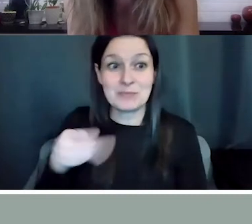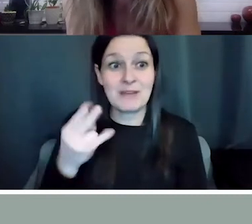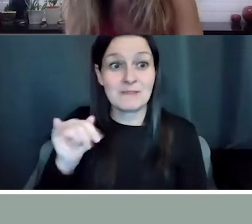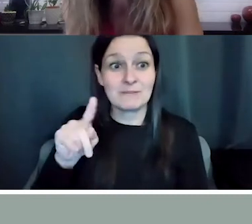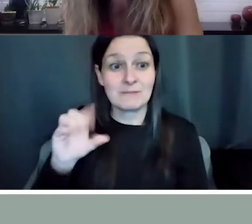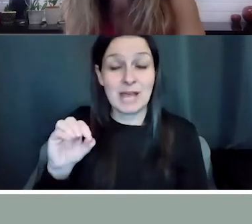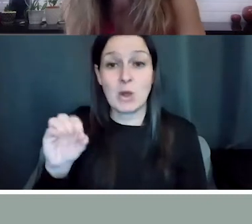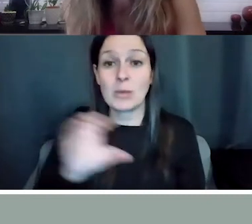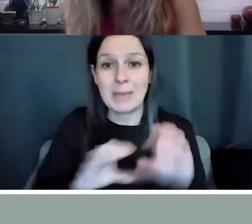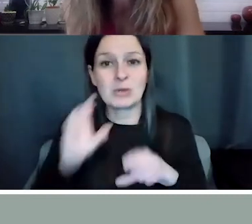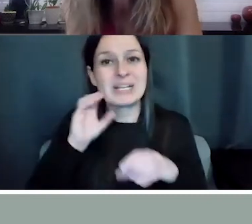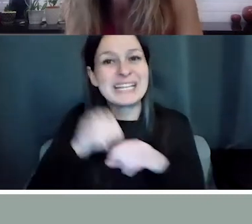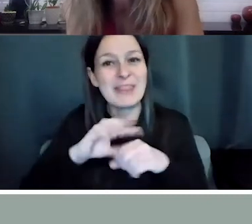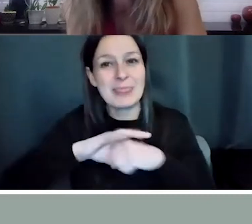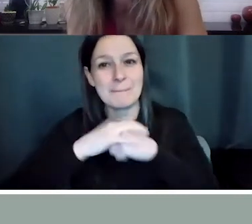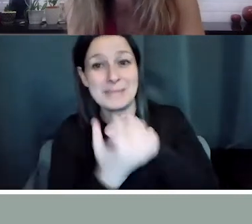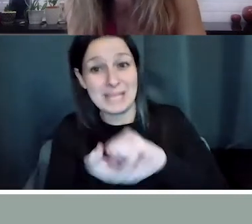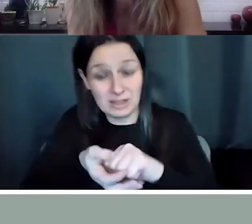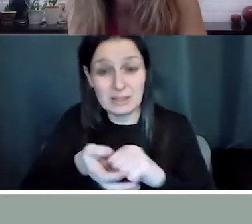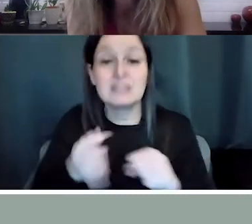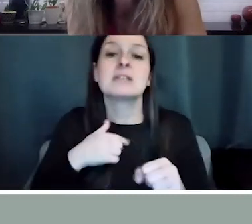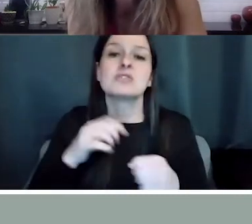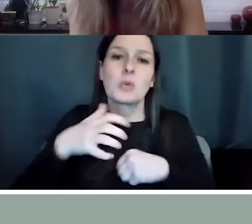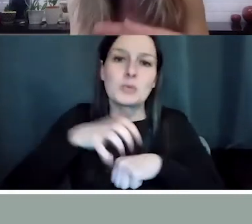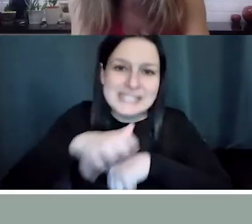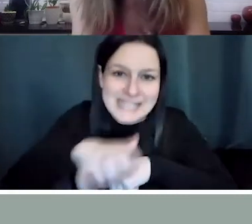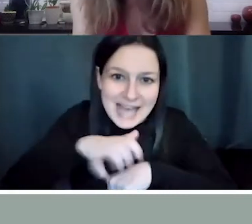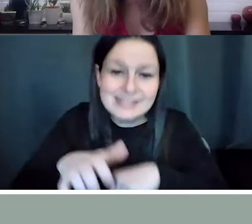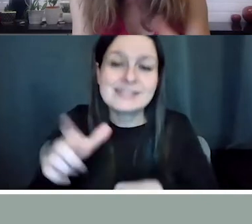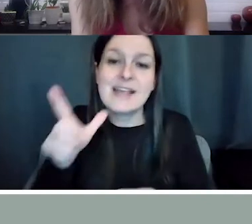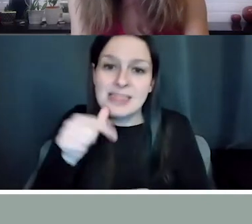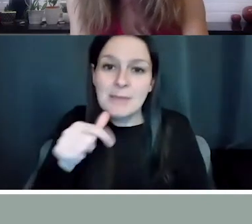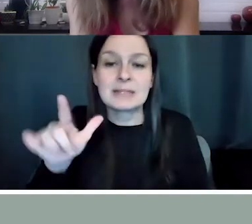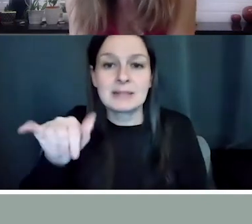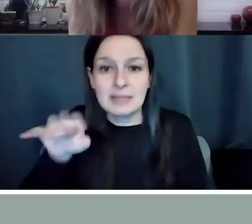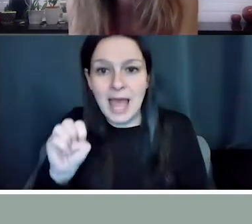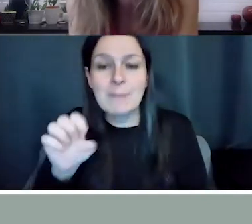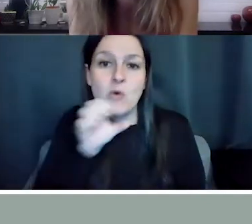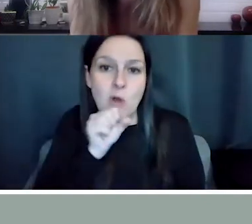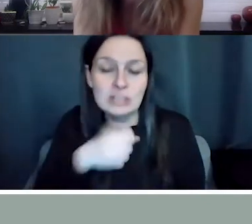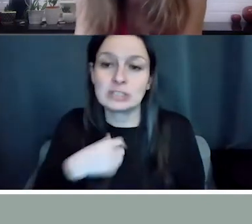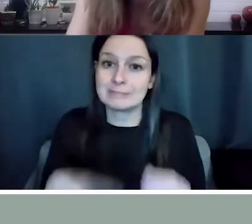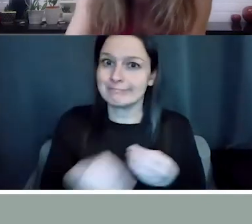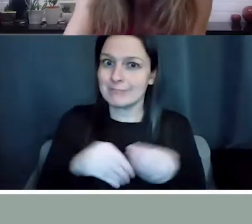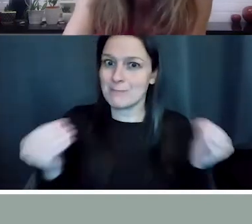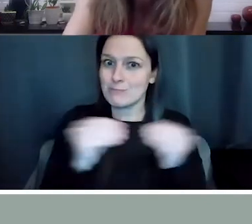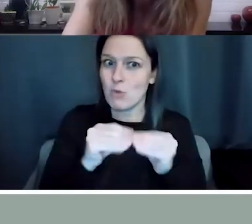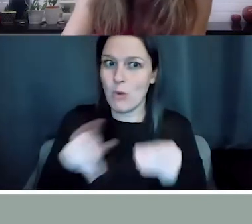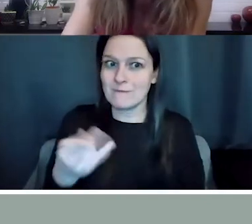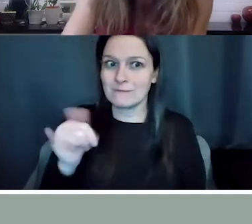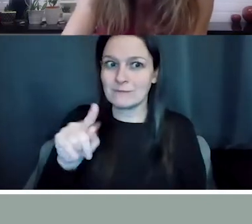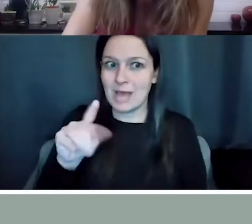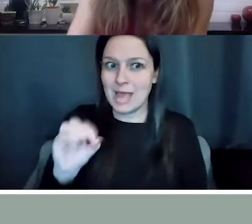peel. So if you like to use the zest of a lemon, a lime, or an orange, you can get extra phytochemicals that are helpful for your immune